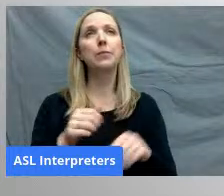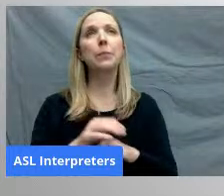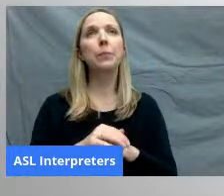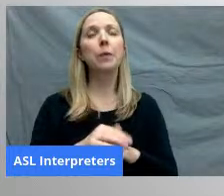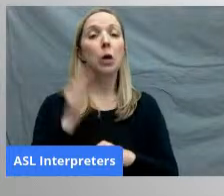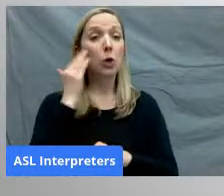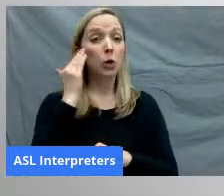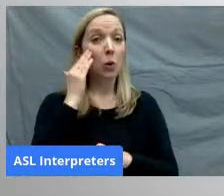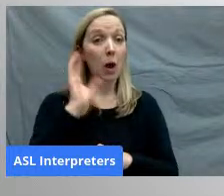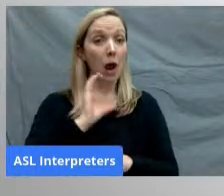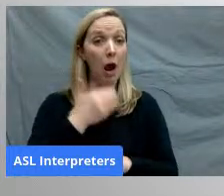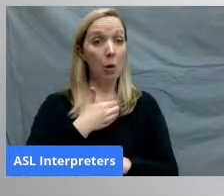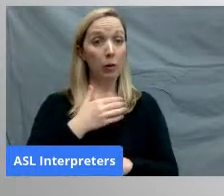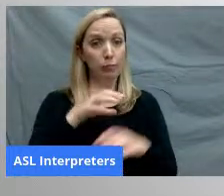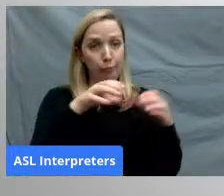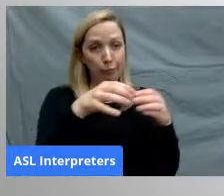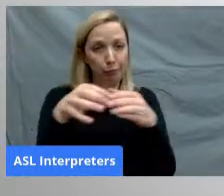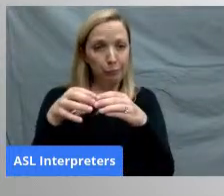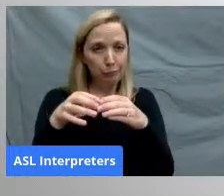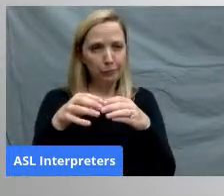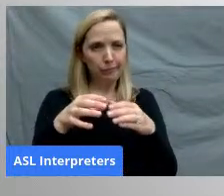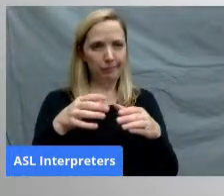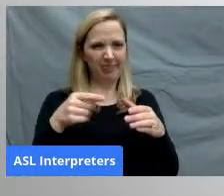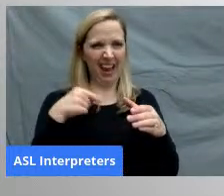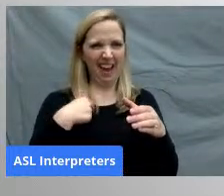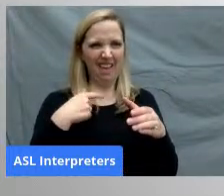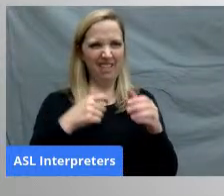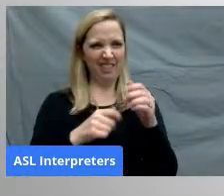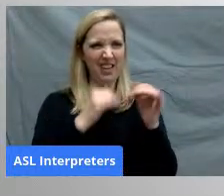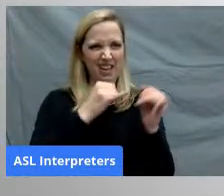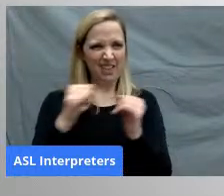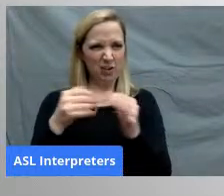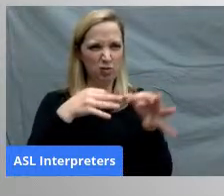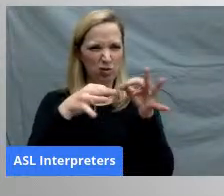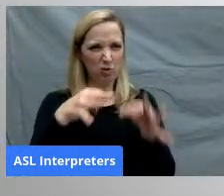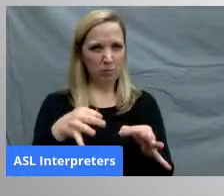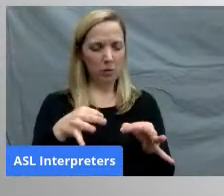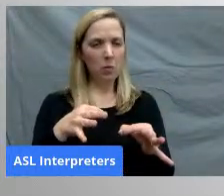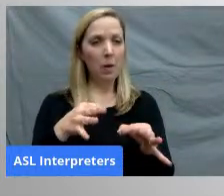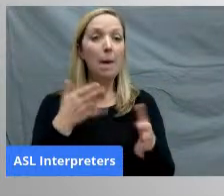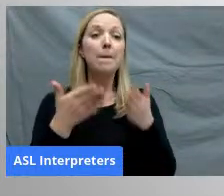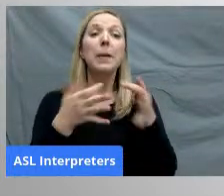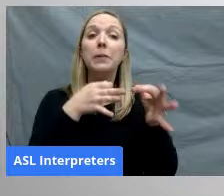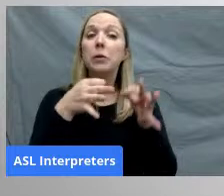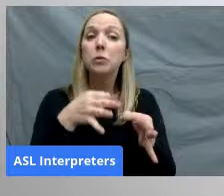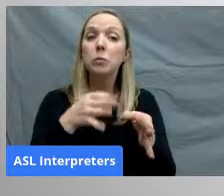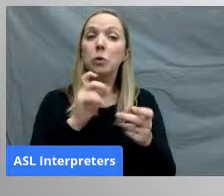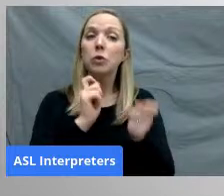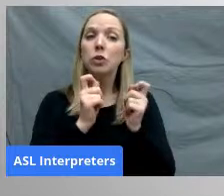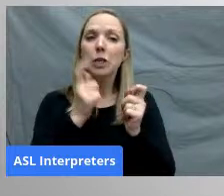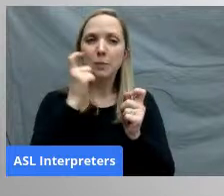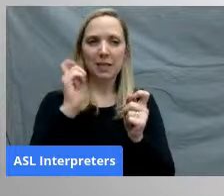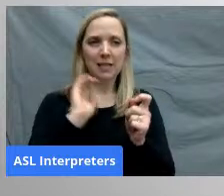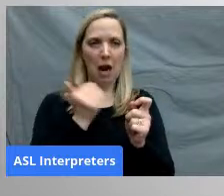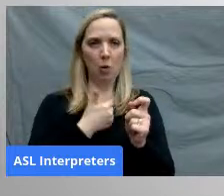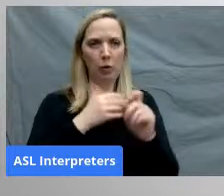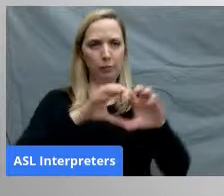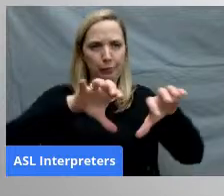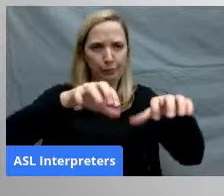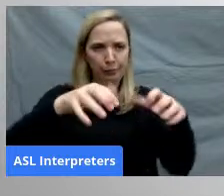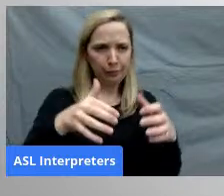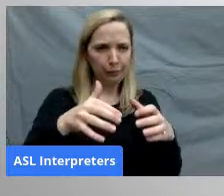of the committees, those may change as our committees have shifted a little bit. And so I would imagine that